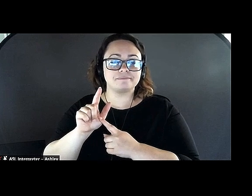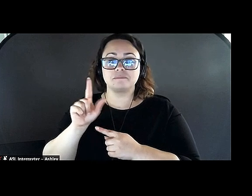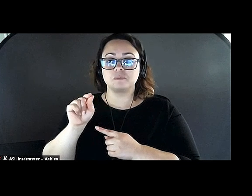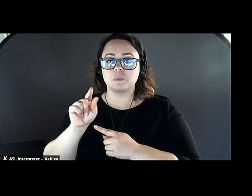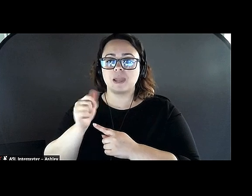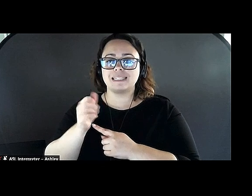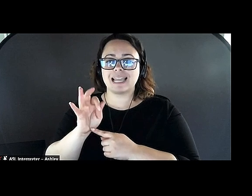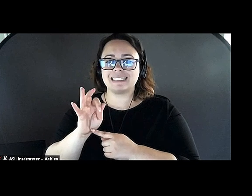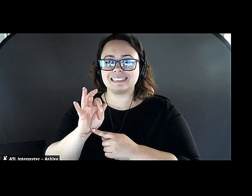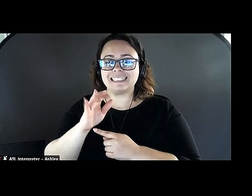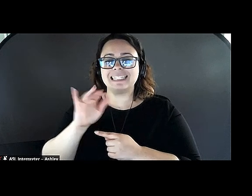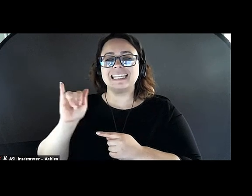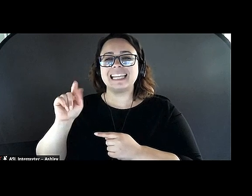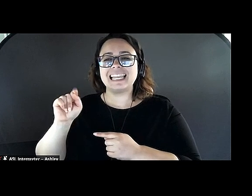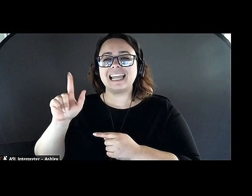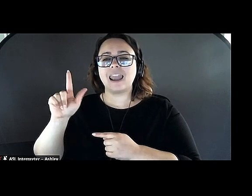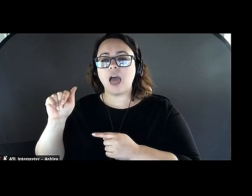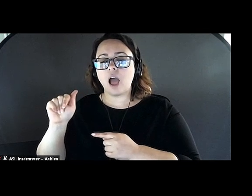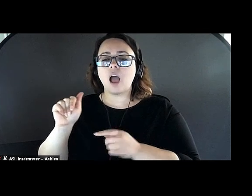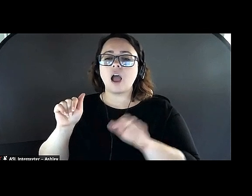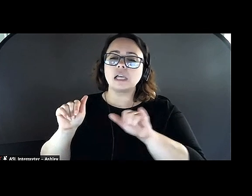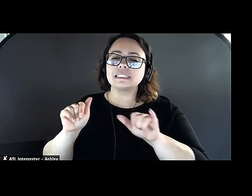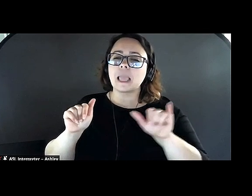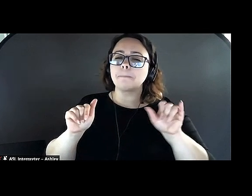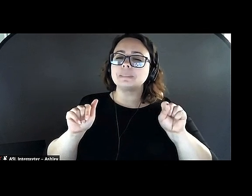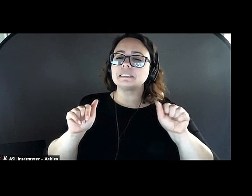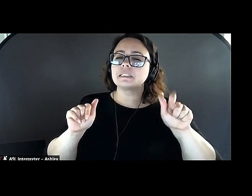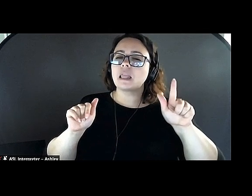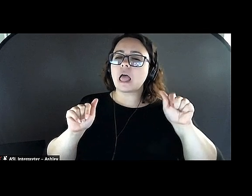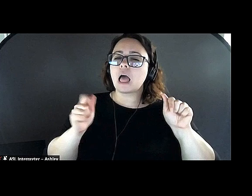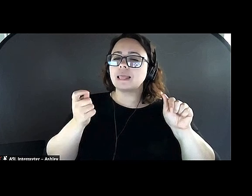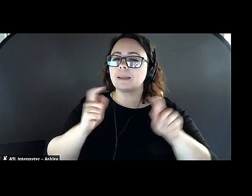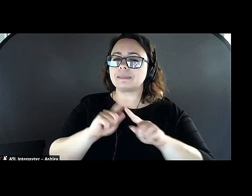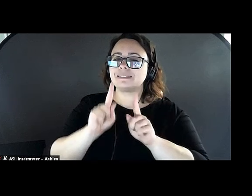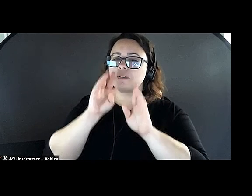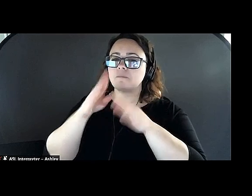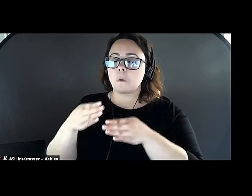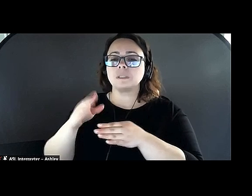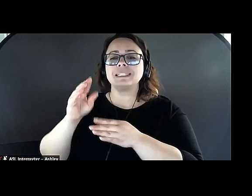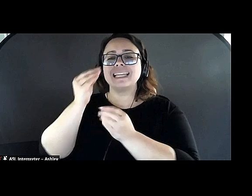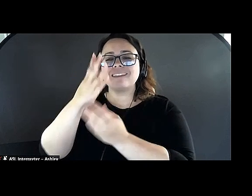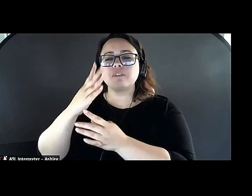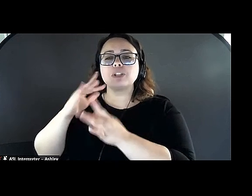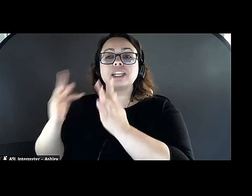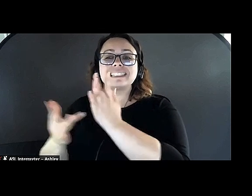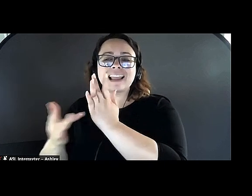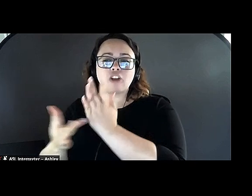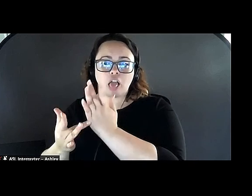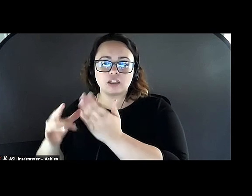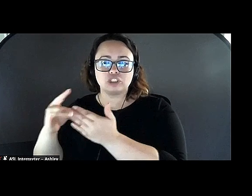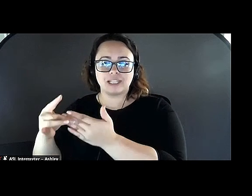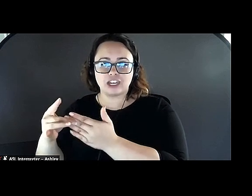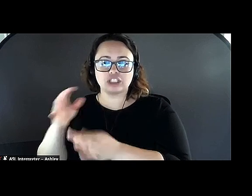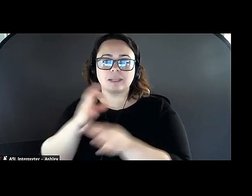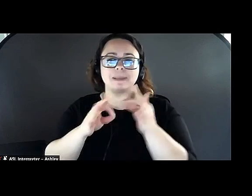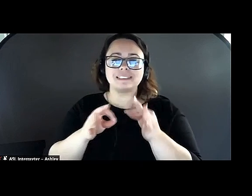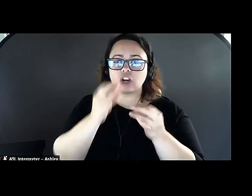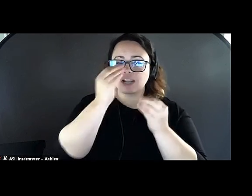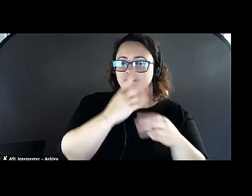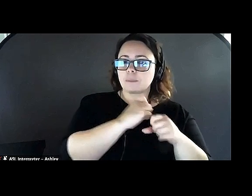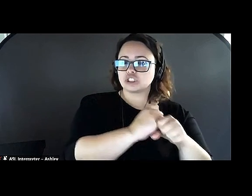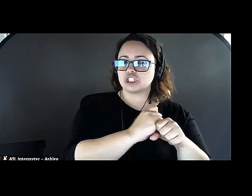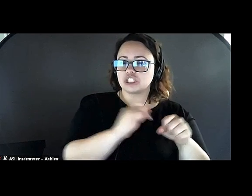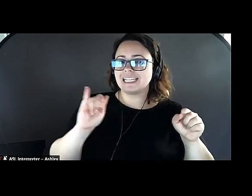much like ISLA, with a slightly different focus, that being information technology leadership versus information